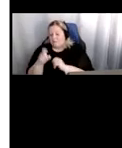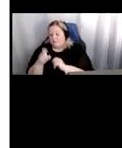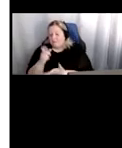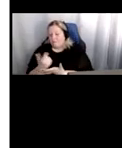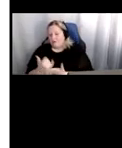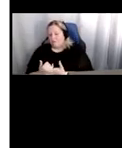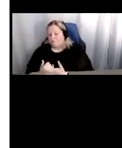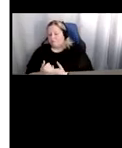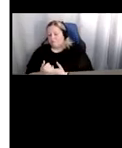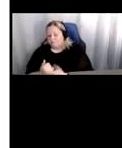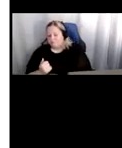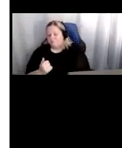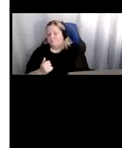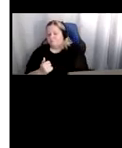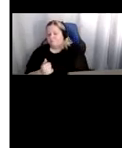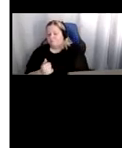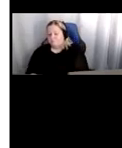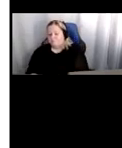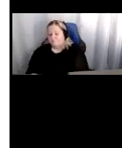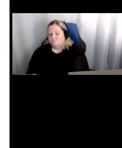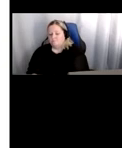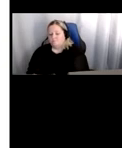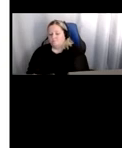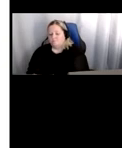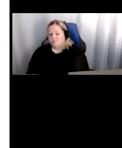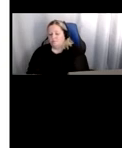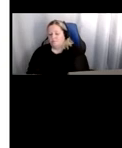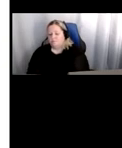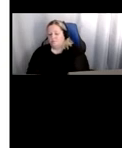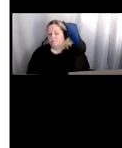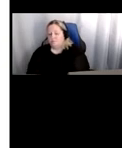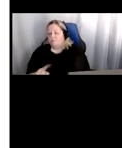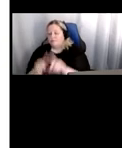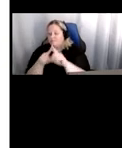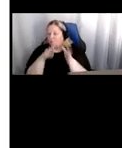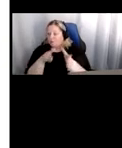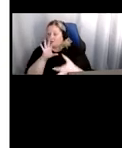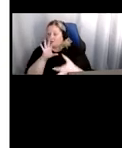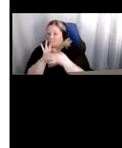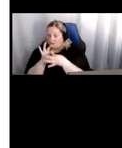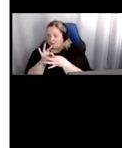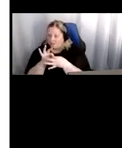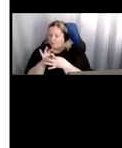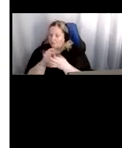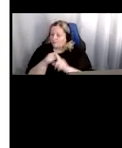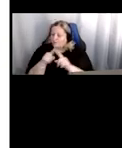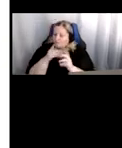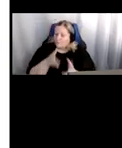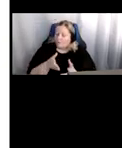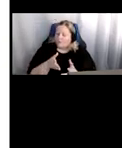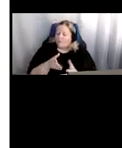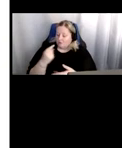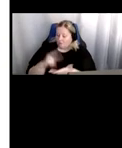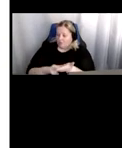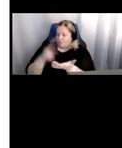time. So different ways to connect with your community. Okay, so we went over some technology that you can check out